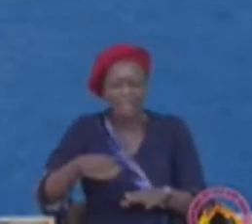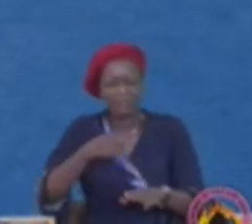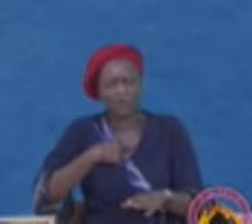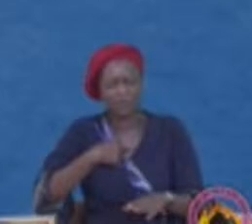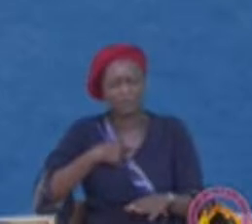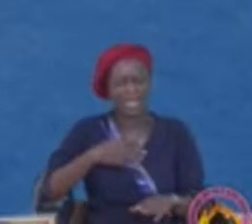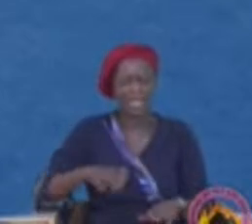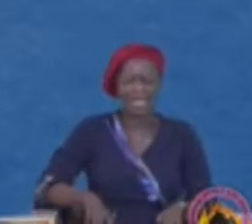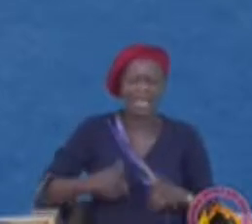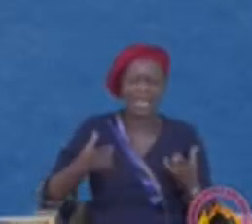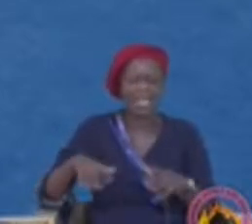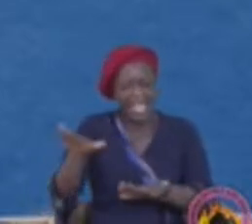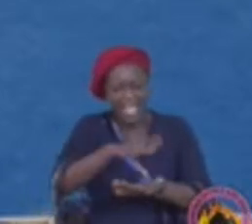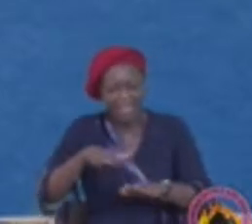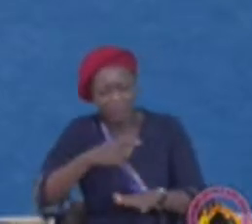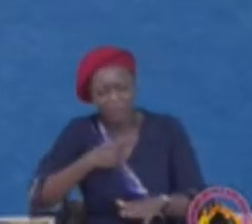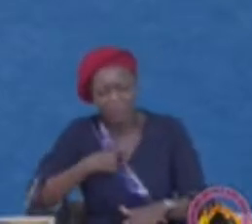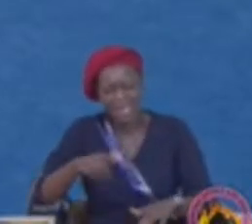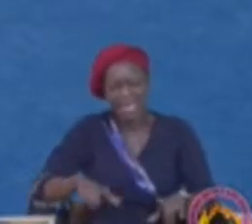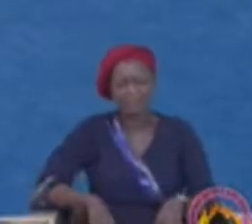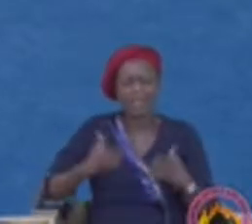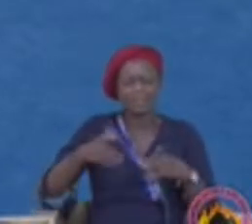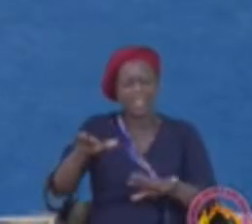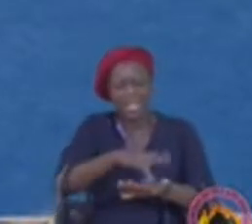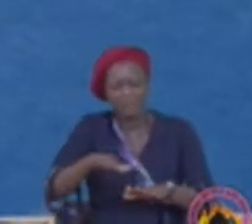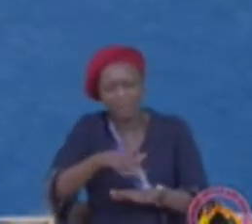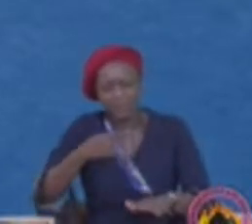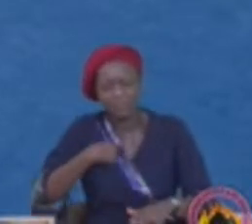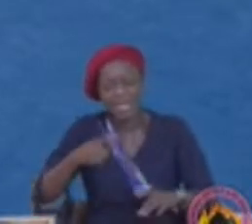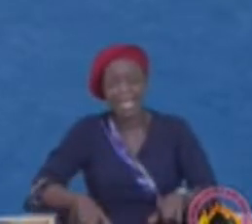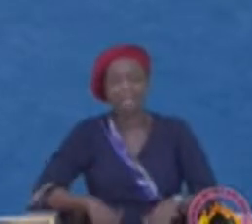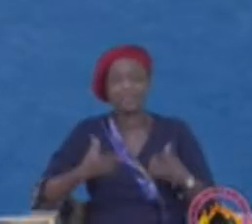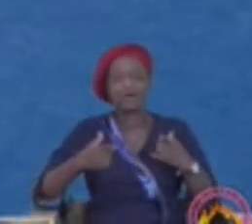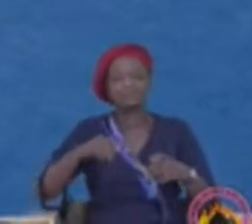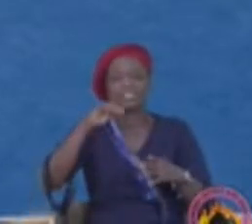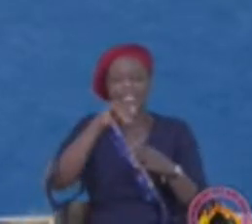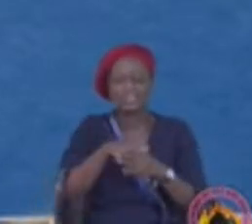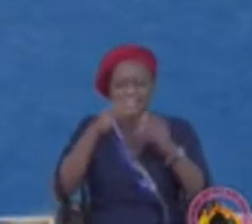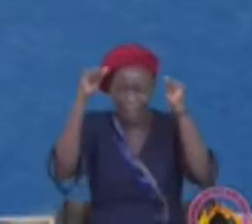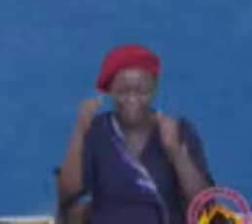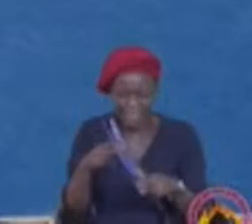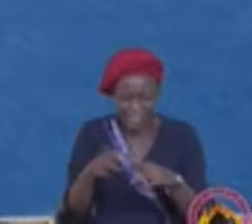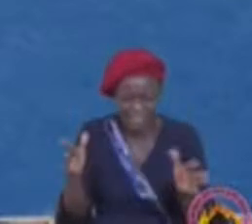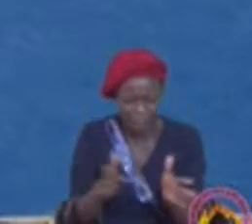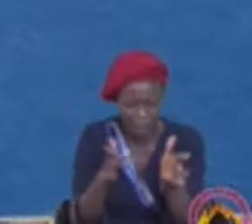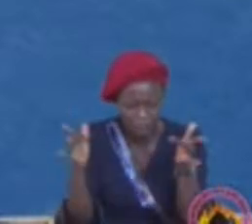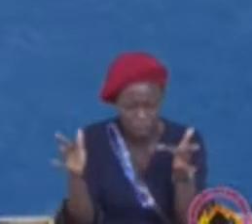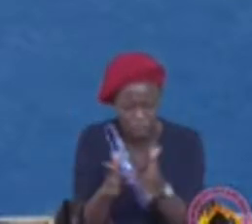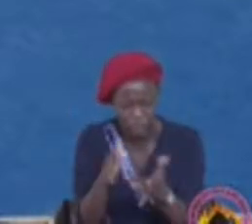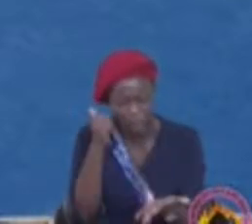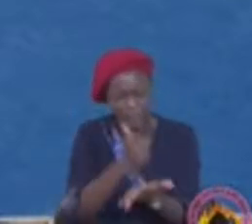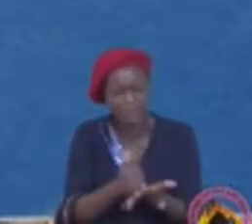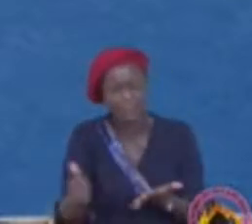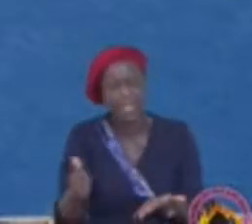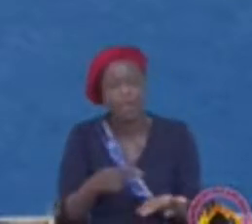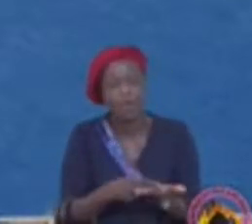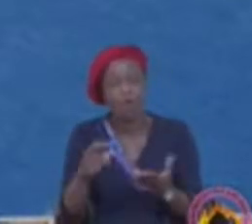me. Envelope and soak me. Envelope and soak me. In the mighty name of Jesus. Holy Ghost